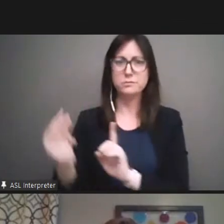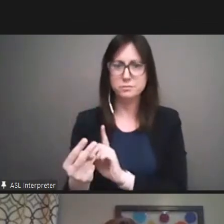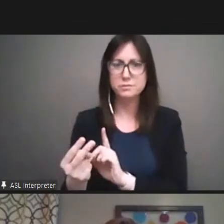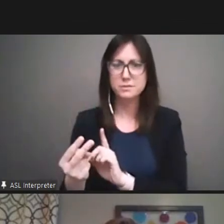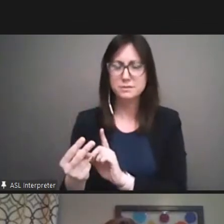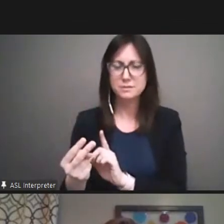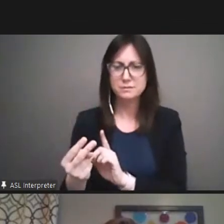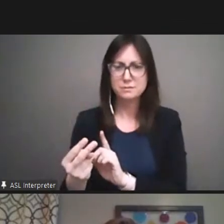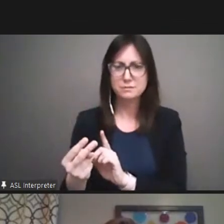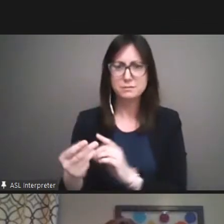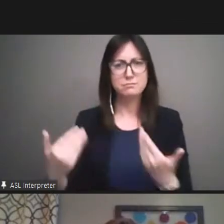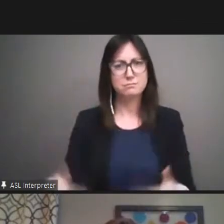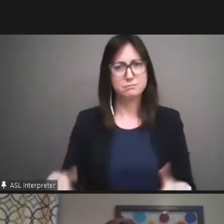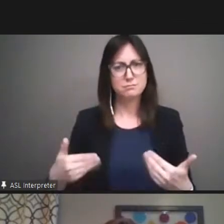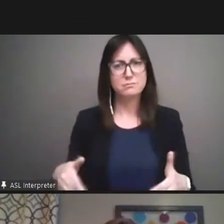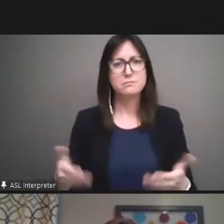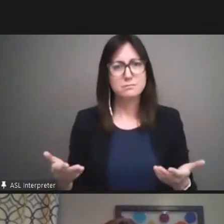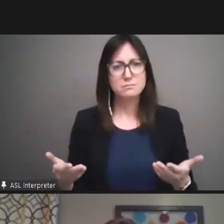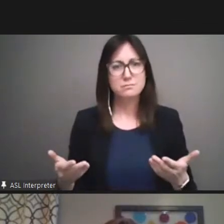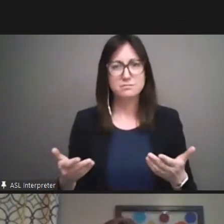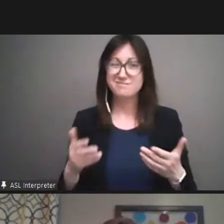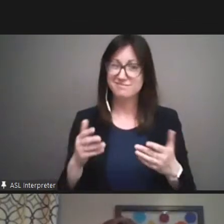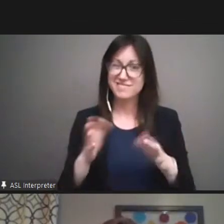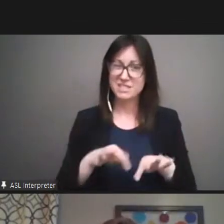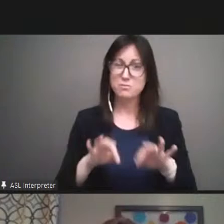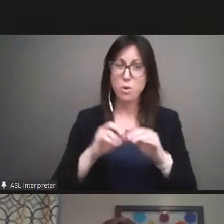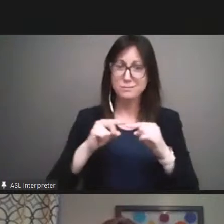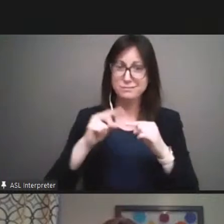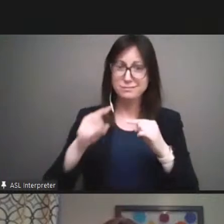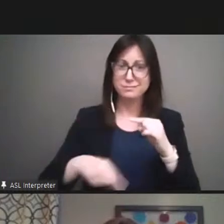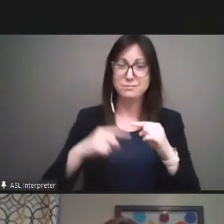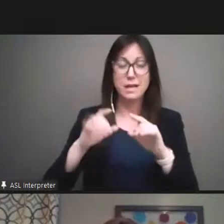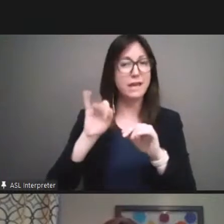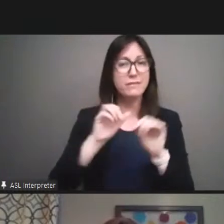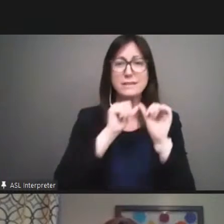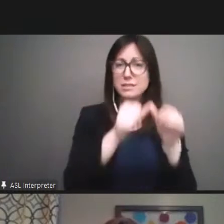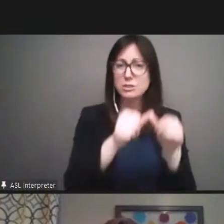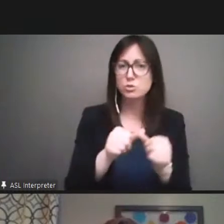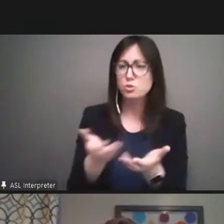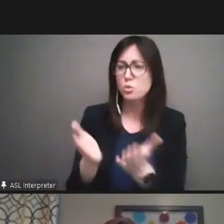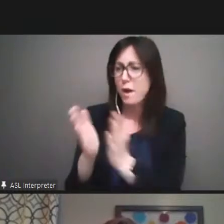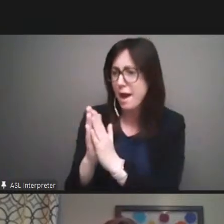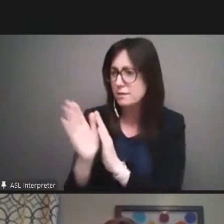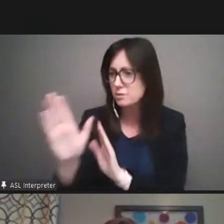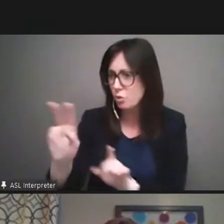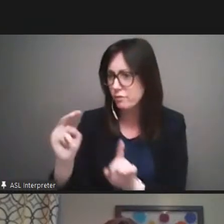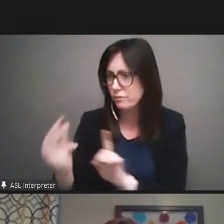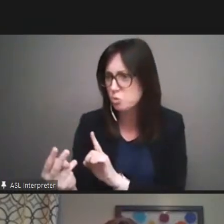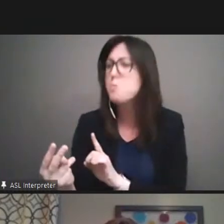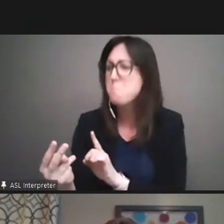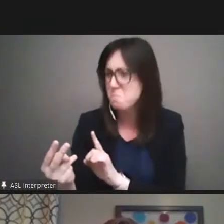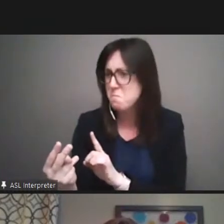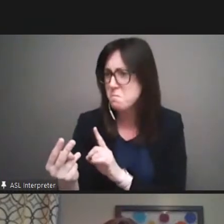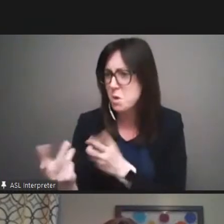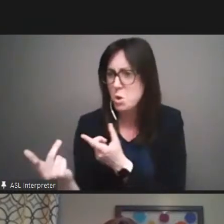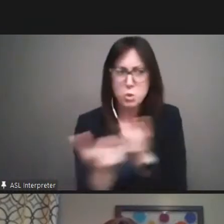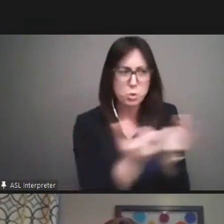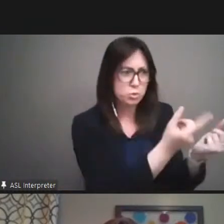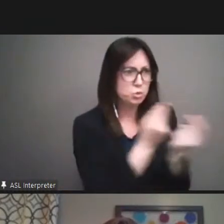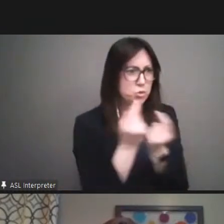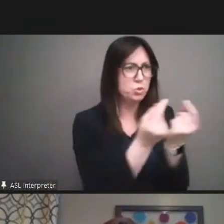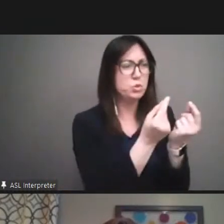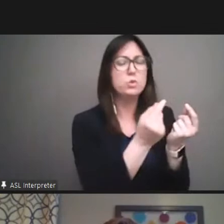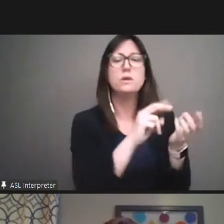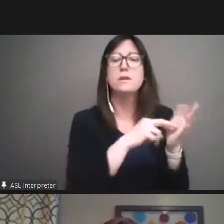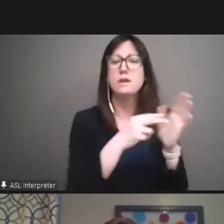I think that sort of cyclical thing, when you keep doing that, when you demonstrate that, then you demonstrate that you can be trusted. You can be trusted